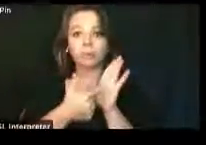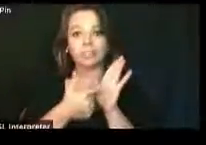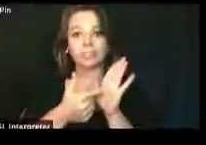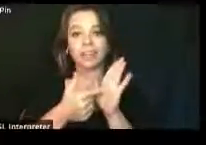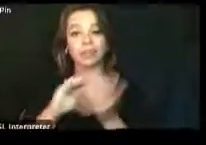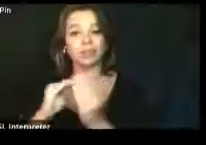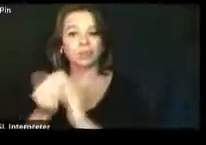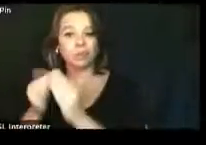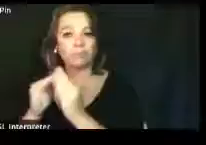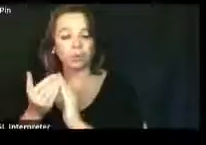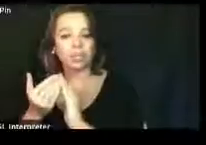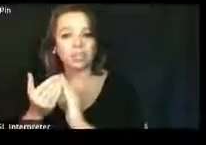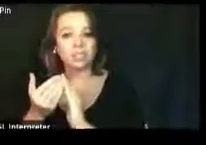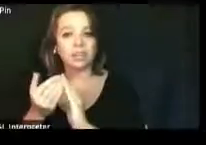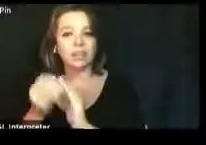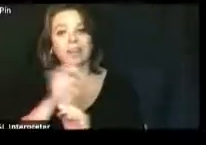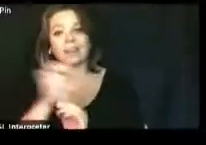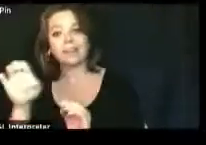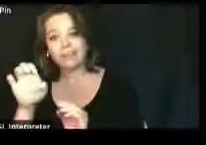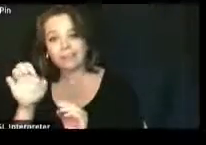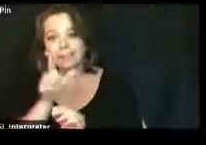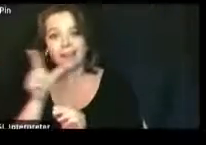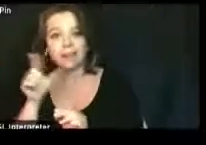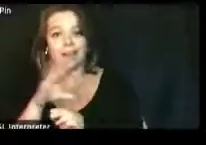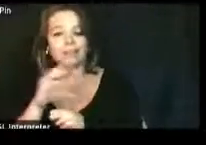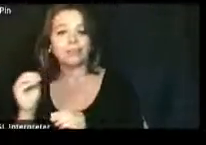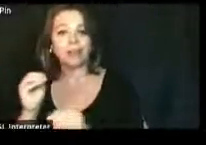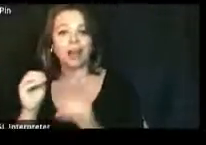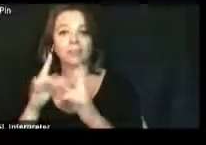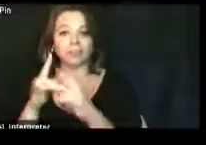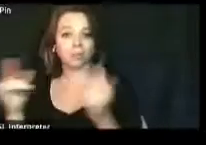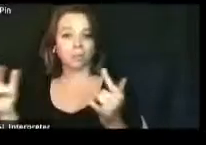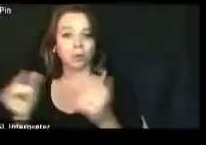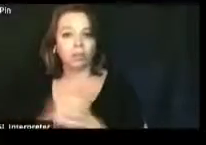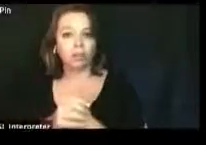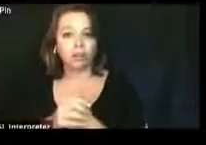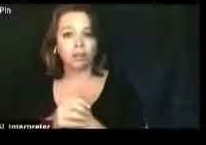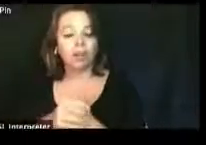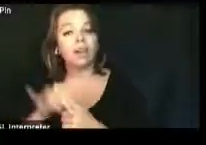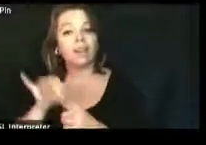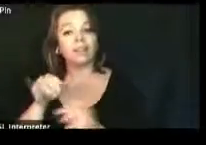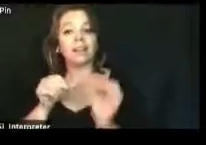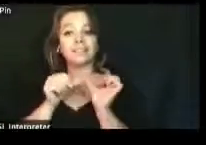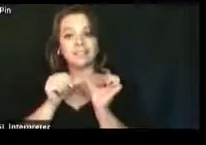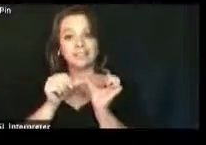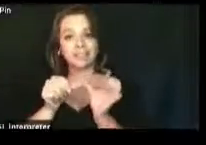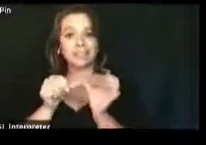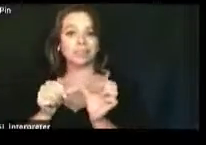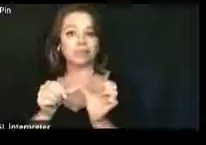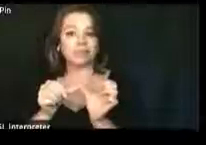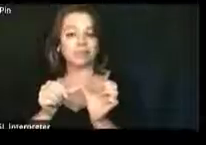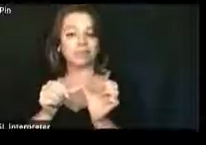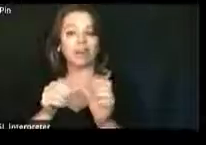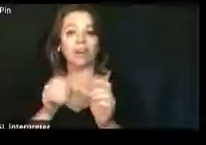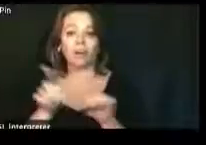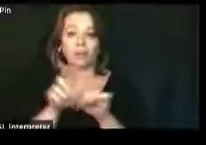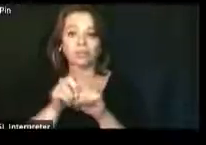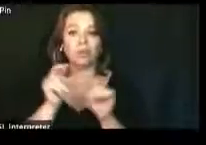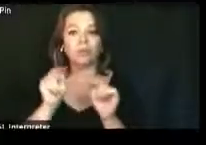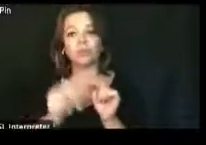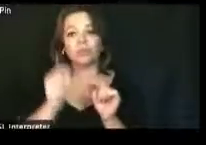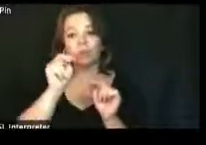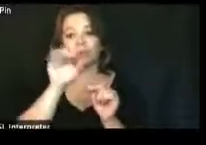communities in East Lancaster and so forth and so on. That continues along also the north and south